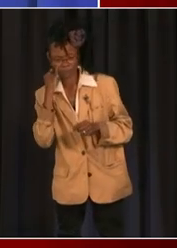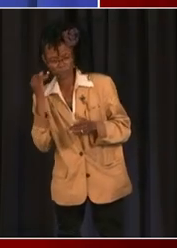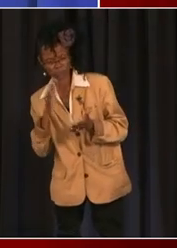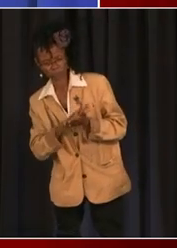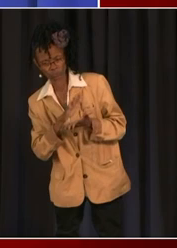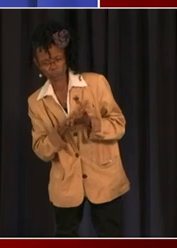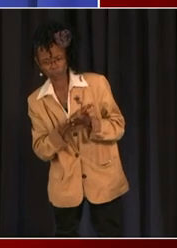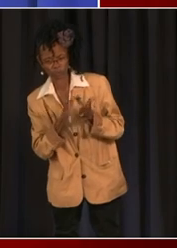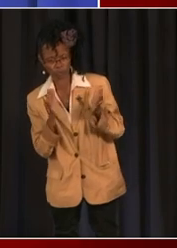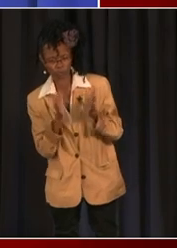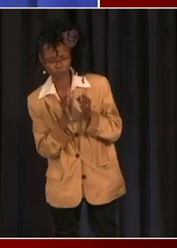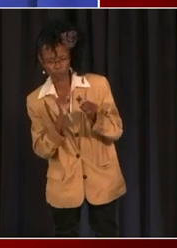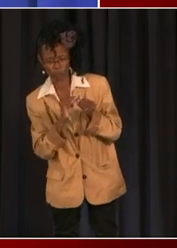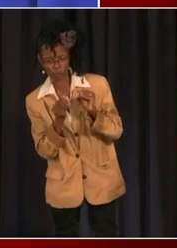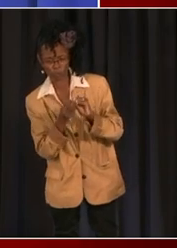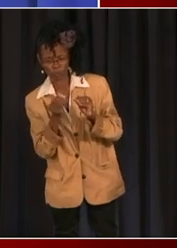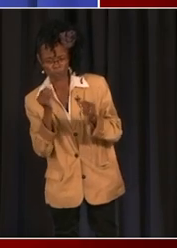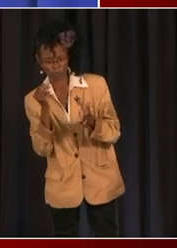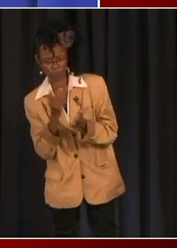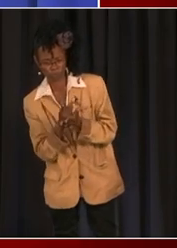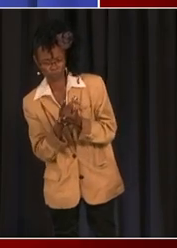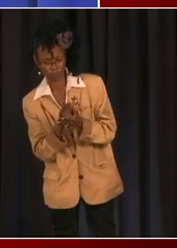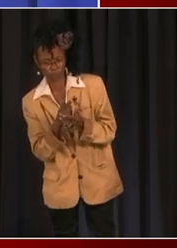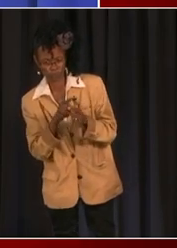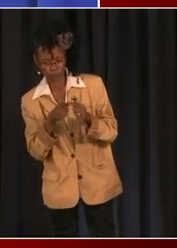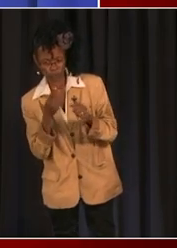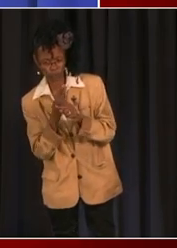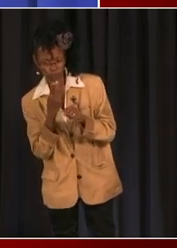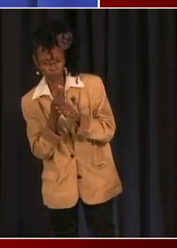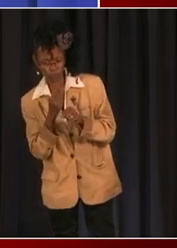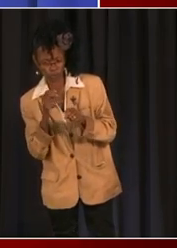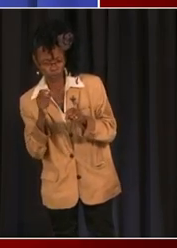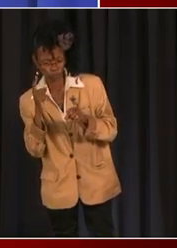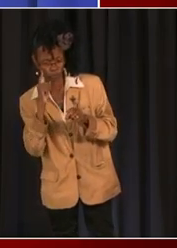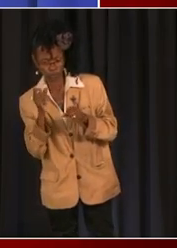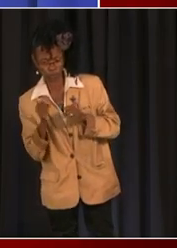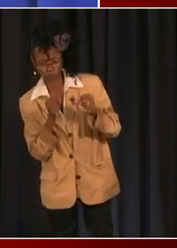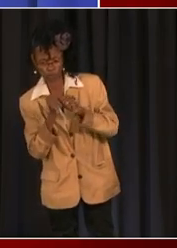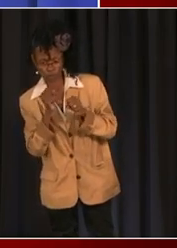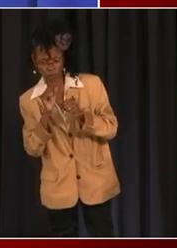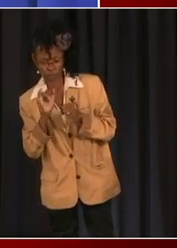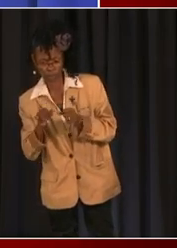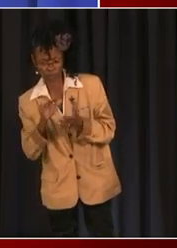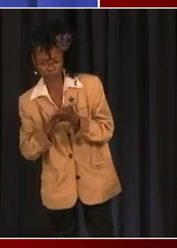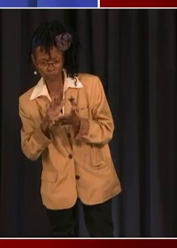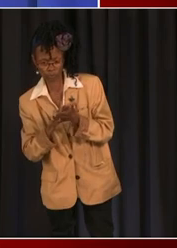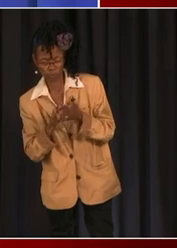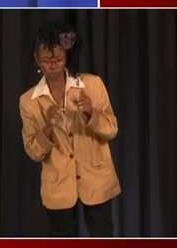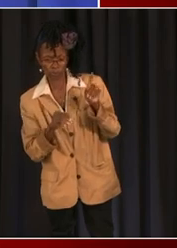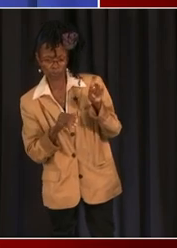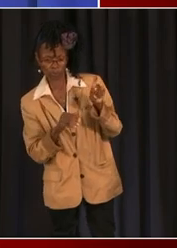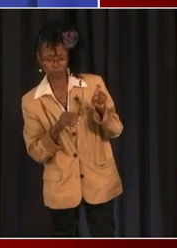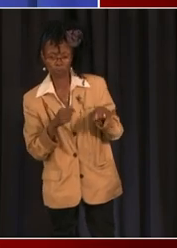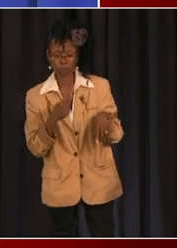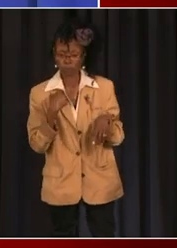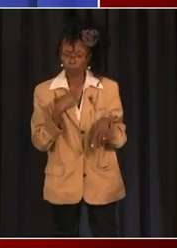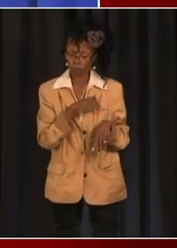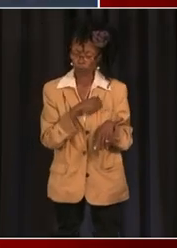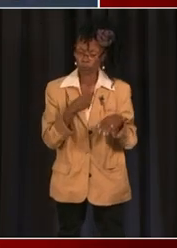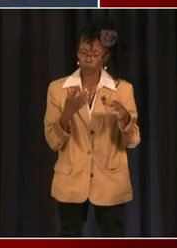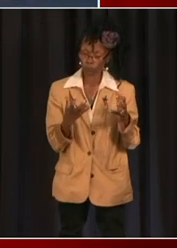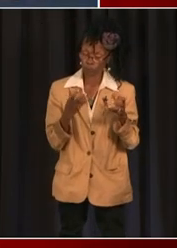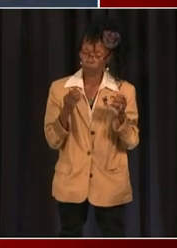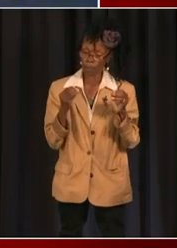consent forms, are you guys thinking of different strategies for that school? Well, the strategy would be to get more people